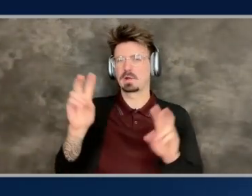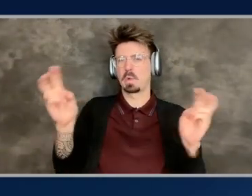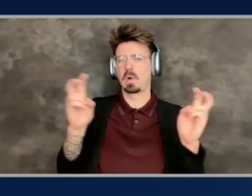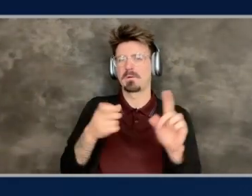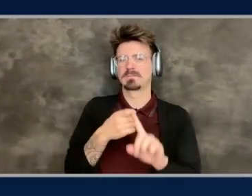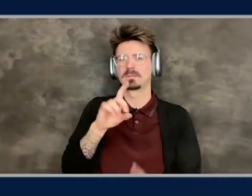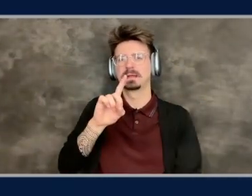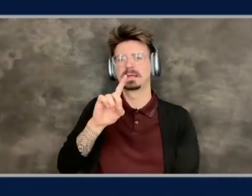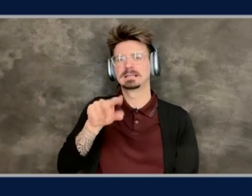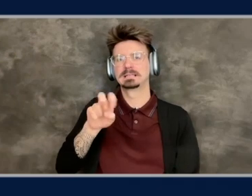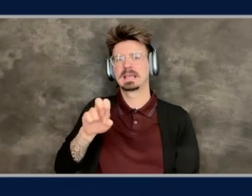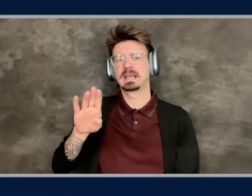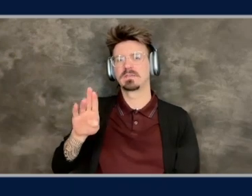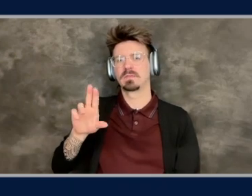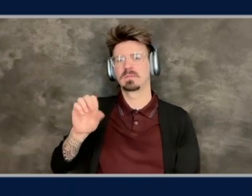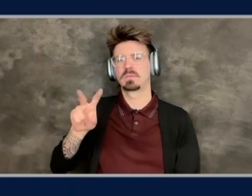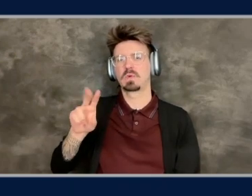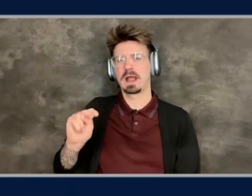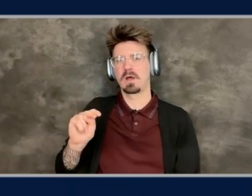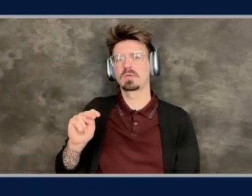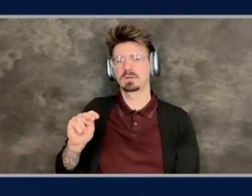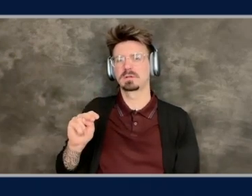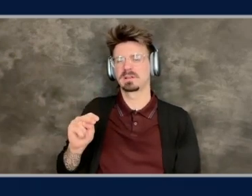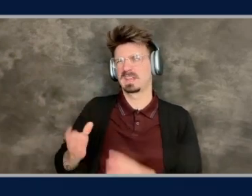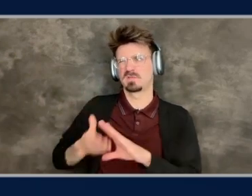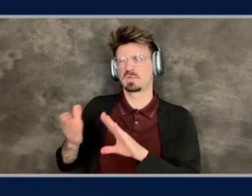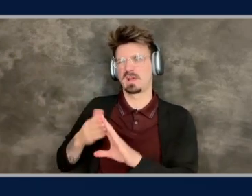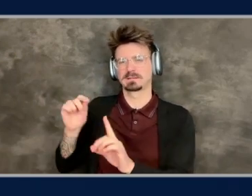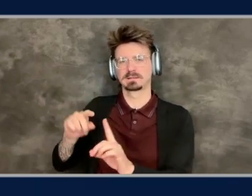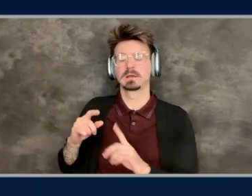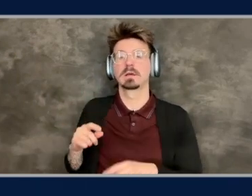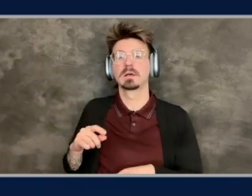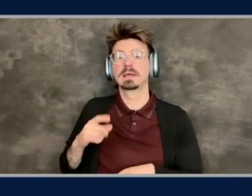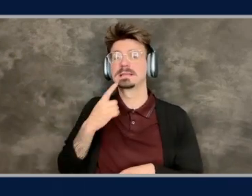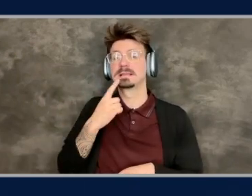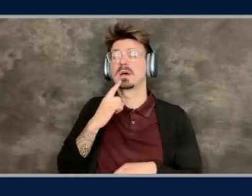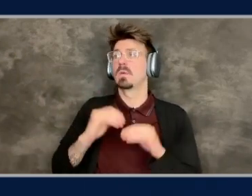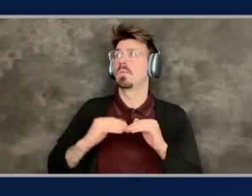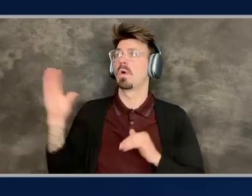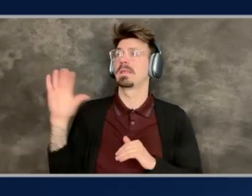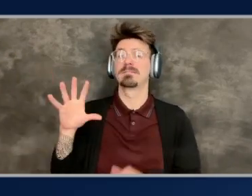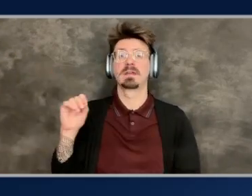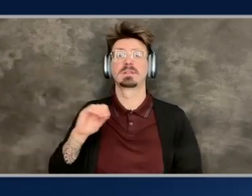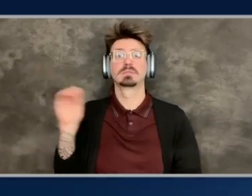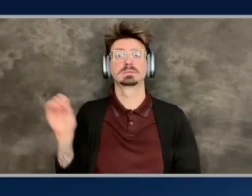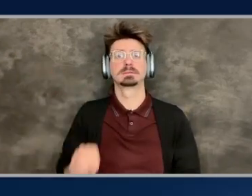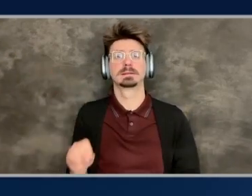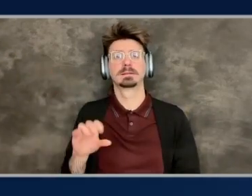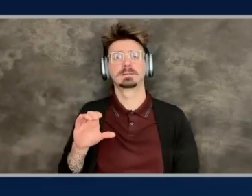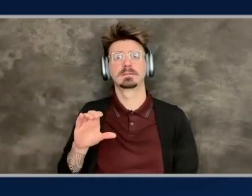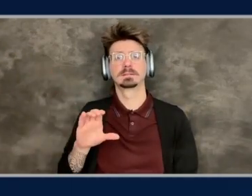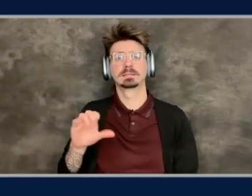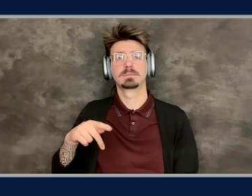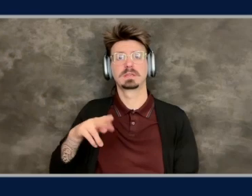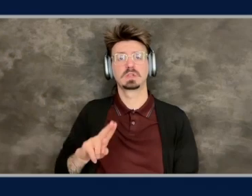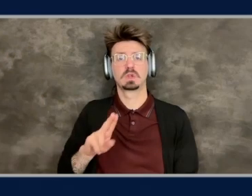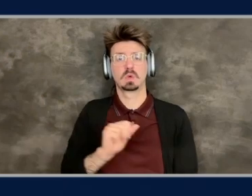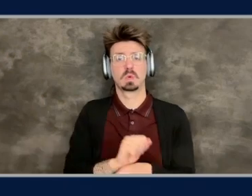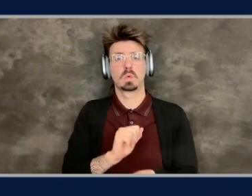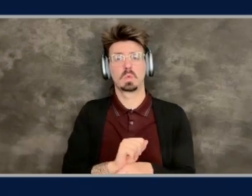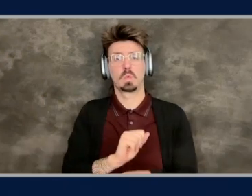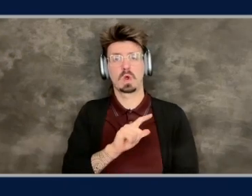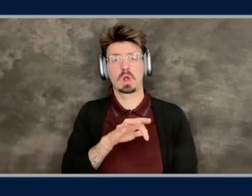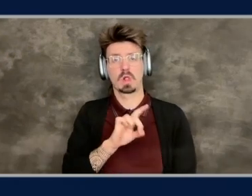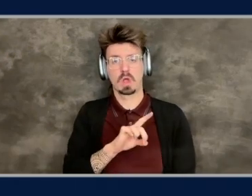who runs EC2, was saying earlier this week. More than 50% of new CPU workloads have been driven on Graviton